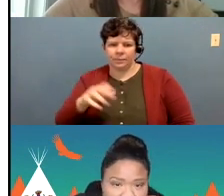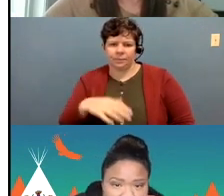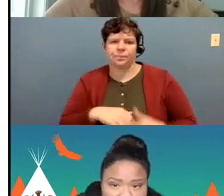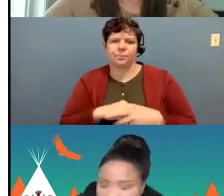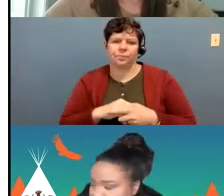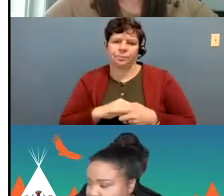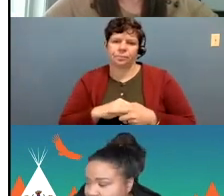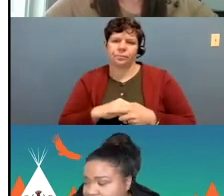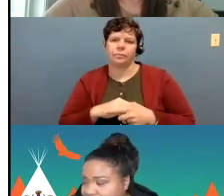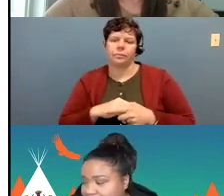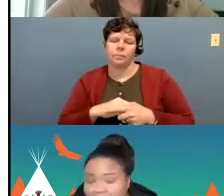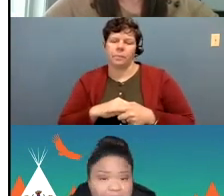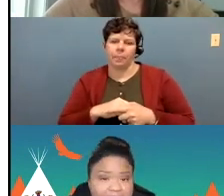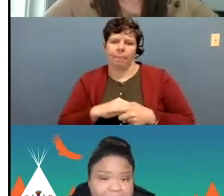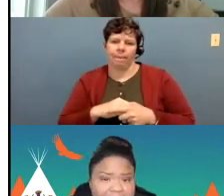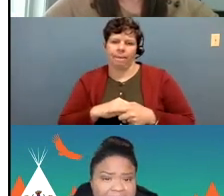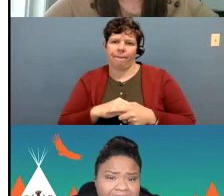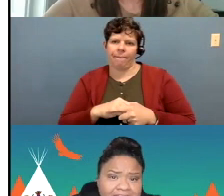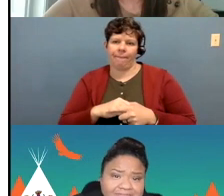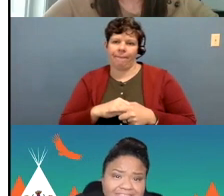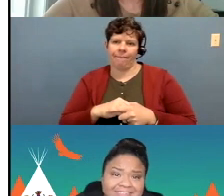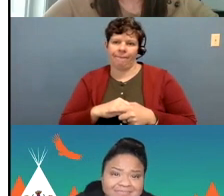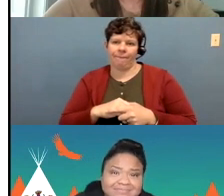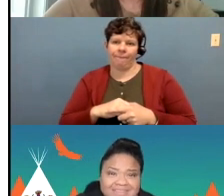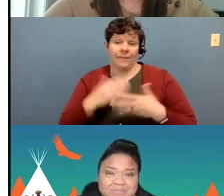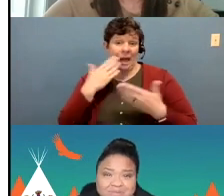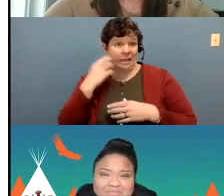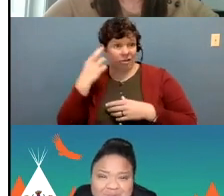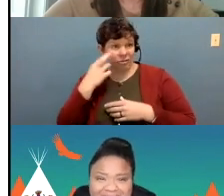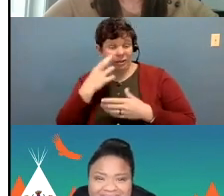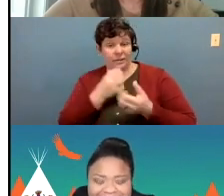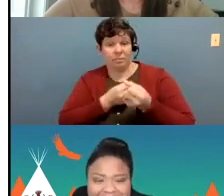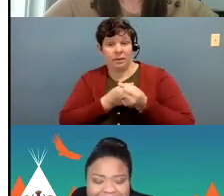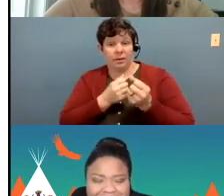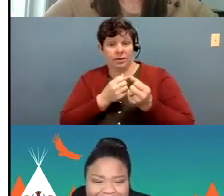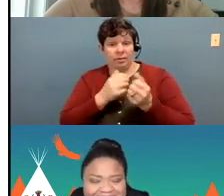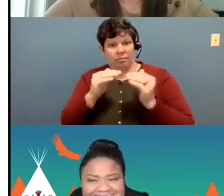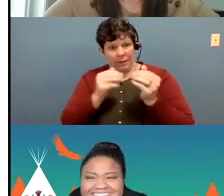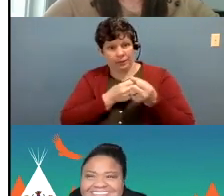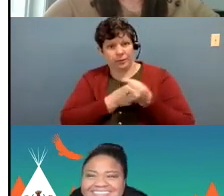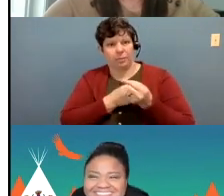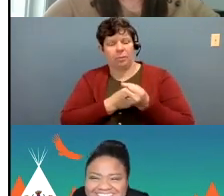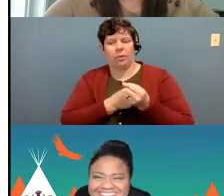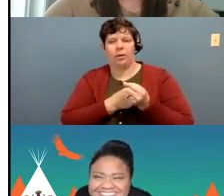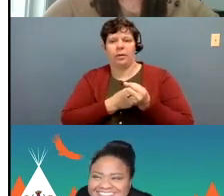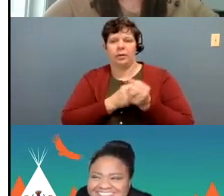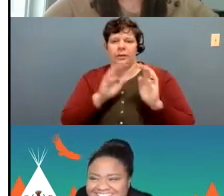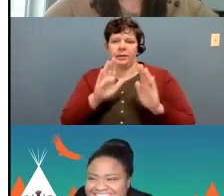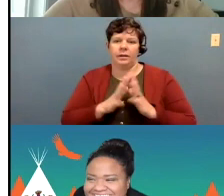Thank you. I didn't know that was a possibility either, having peer support. That would make sense.